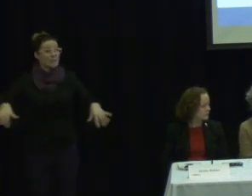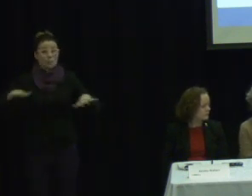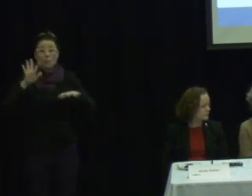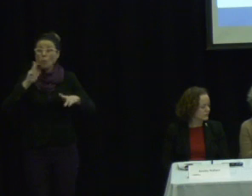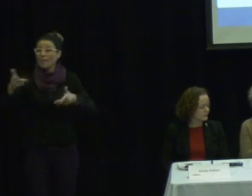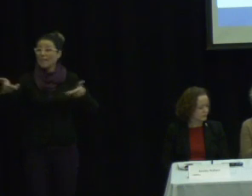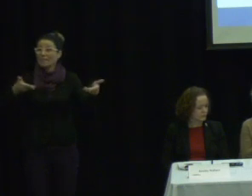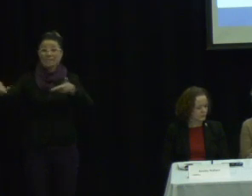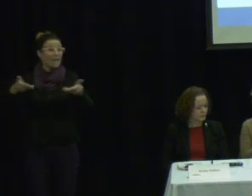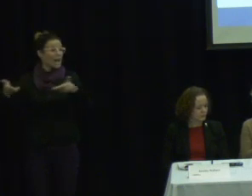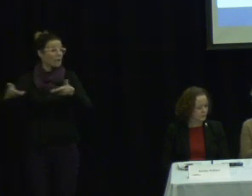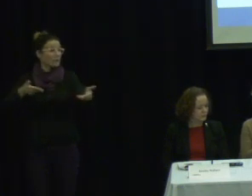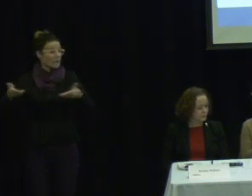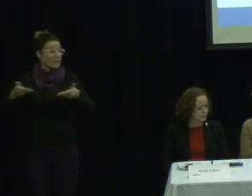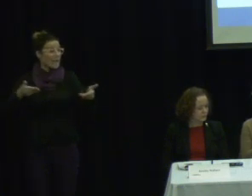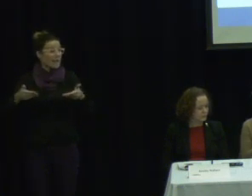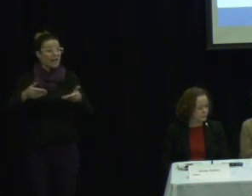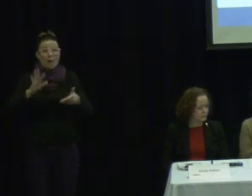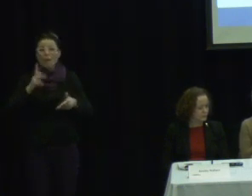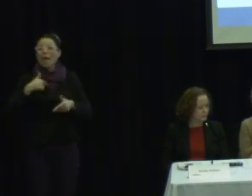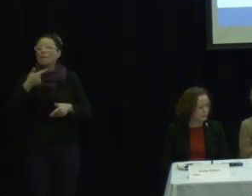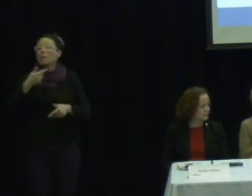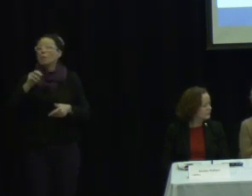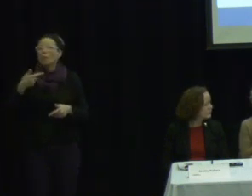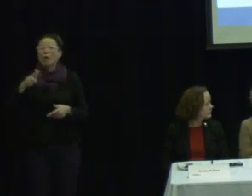avail yourself of those opportunities.